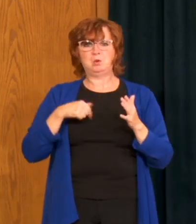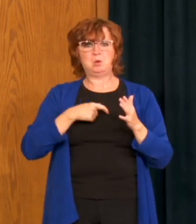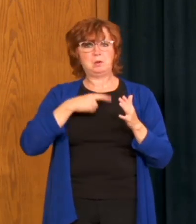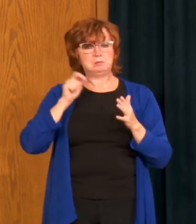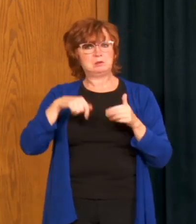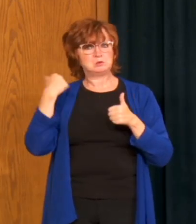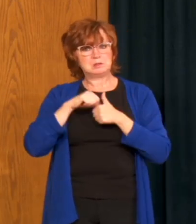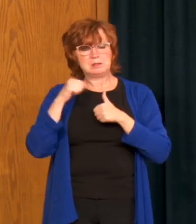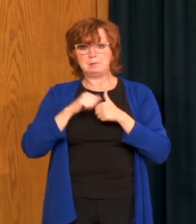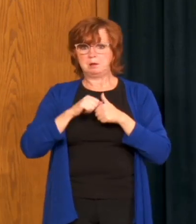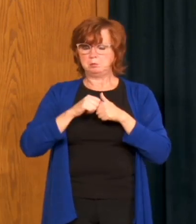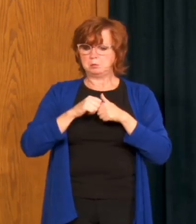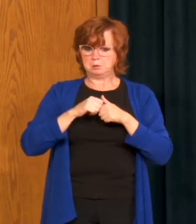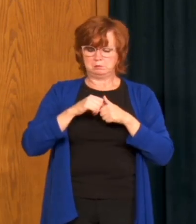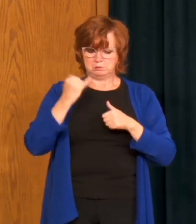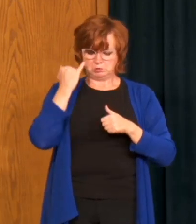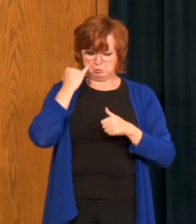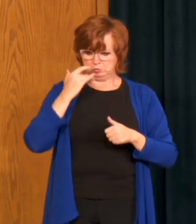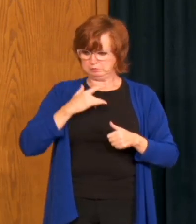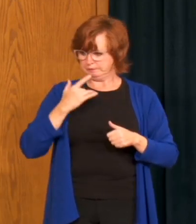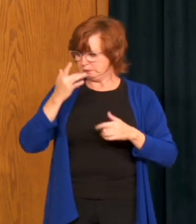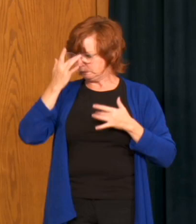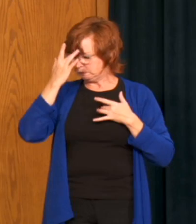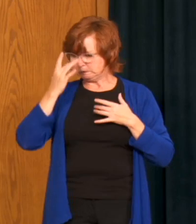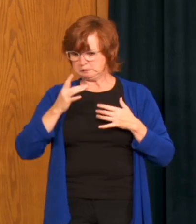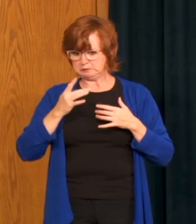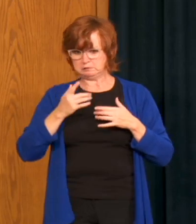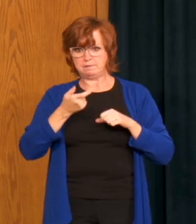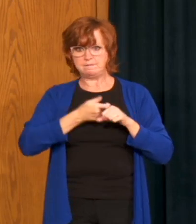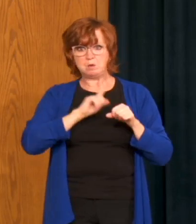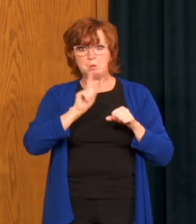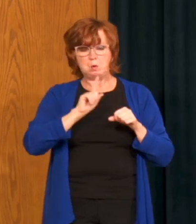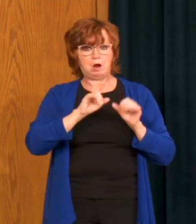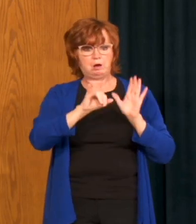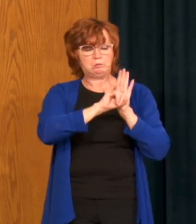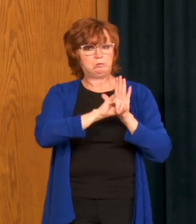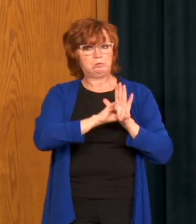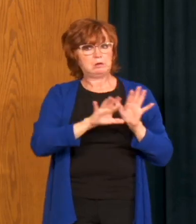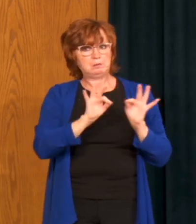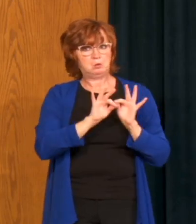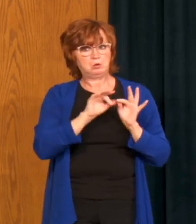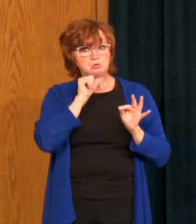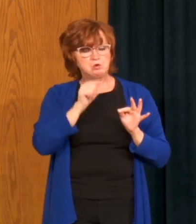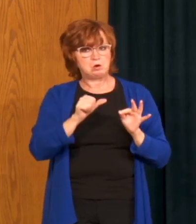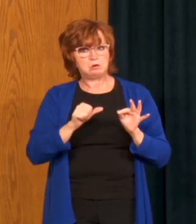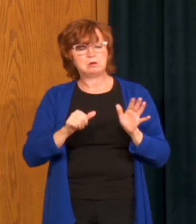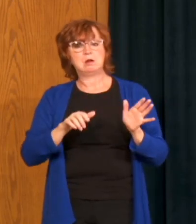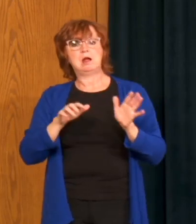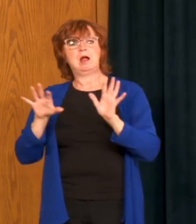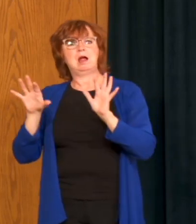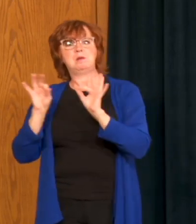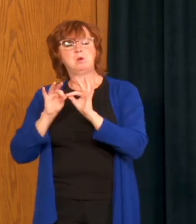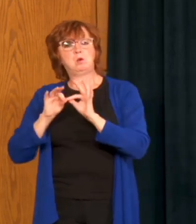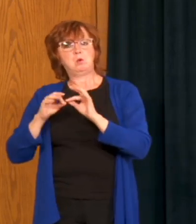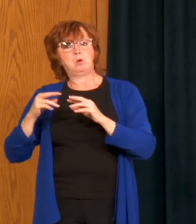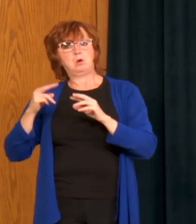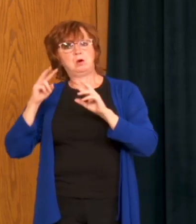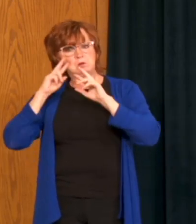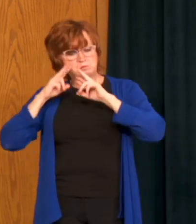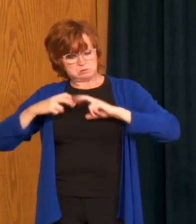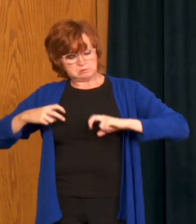those businesses. And similarly, some of the colonies or communal living settings where there have been cases, a lot of the increase in cases has actually been